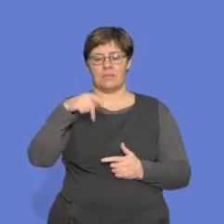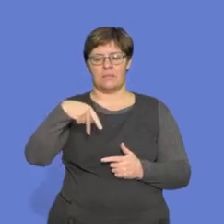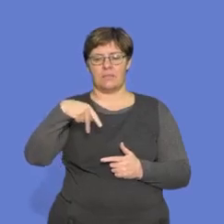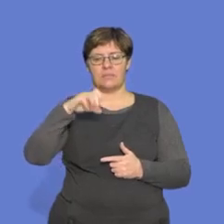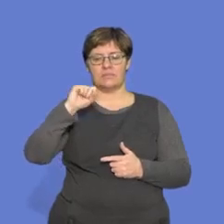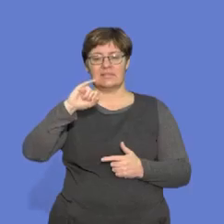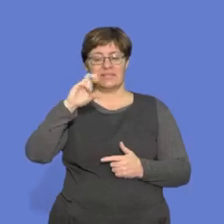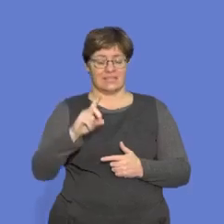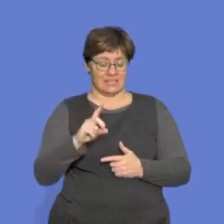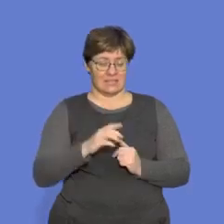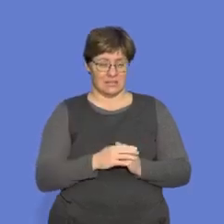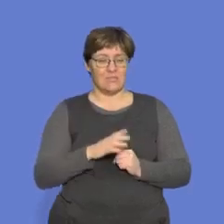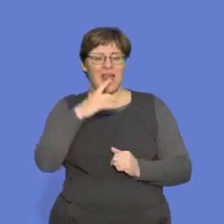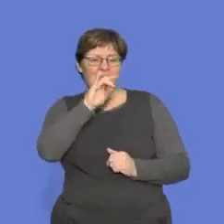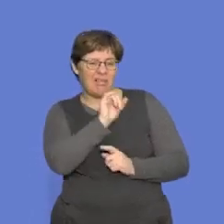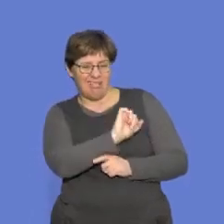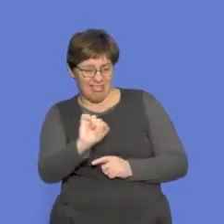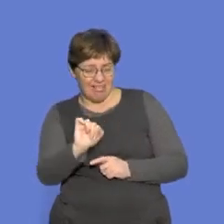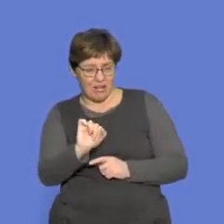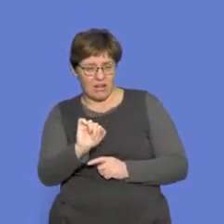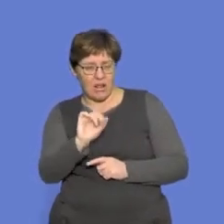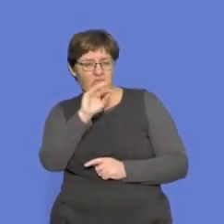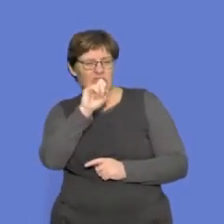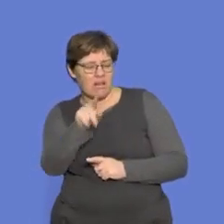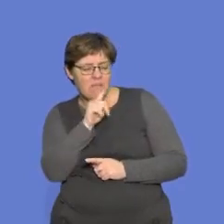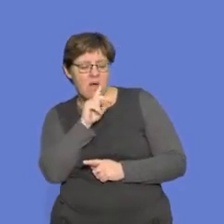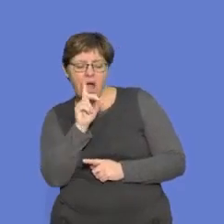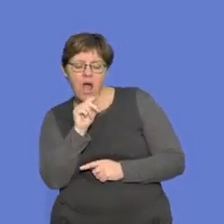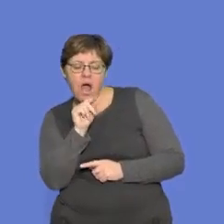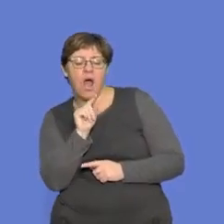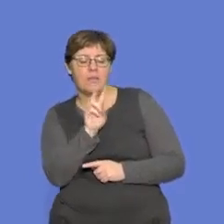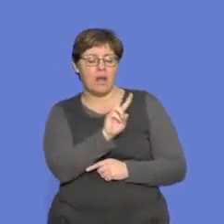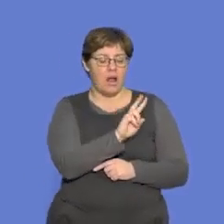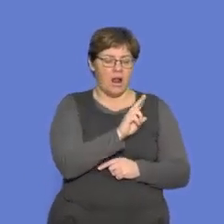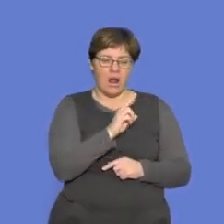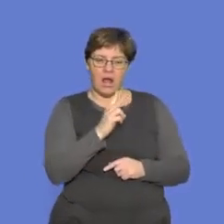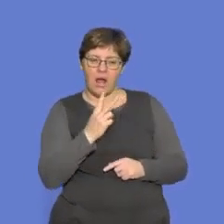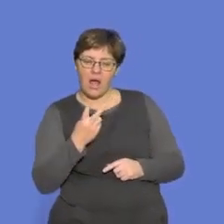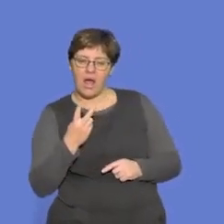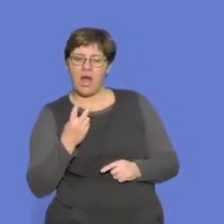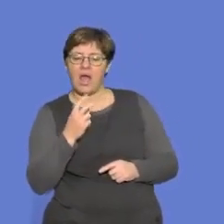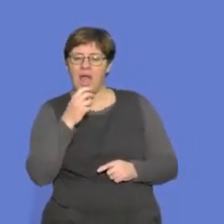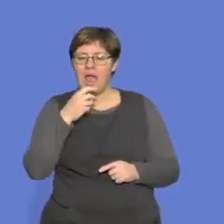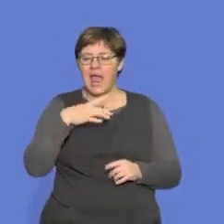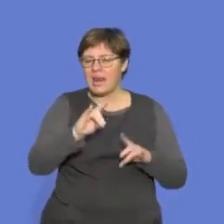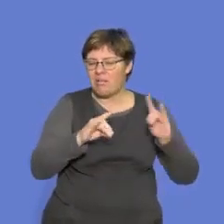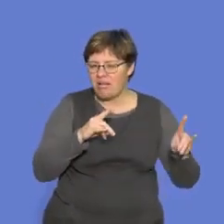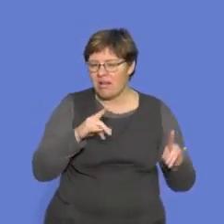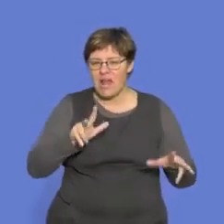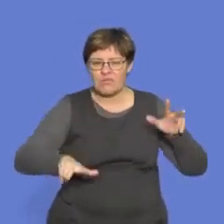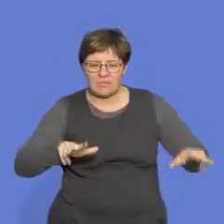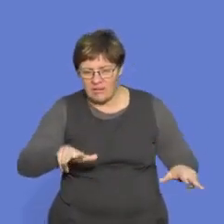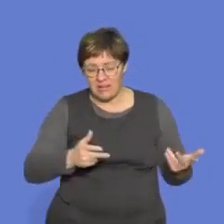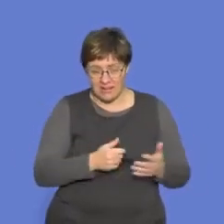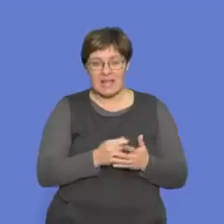a unique interest from understanding the evolution of reptiles and not forgetting the evolution of